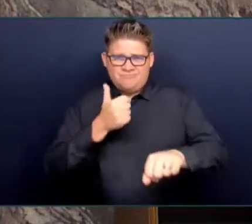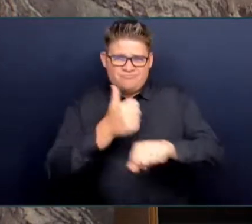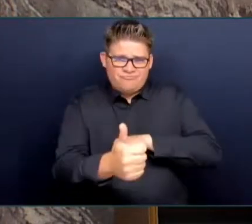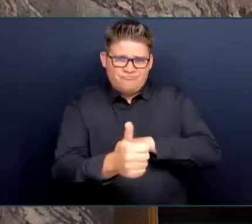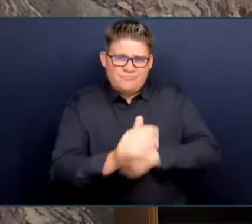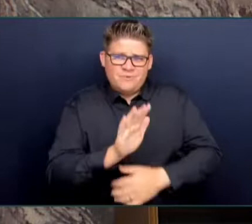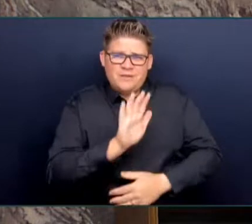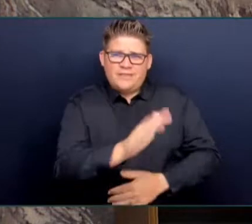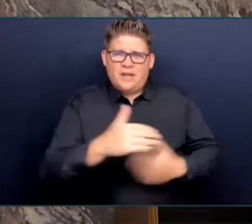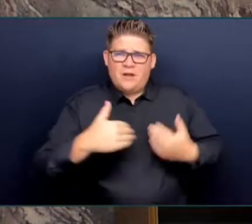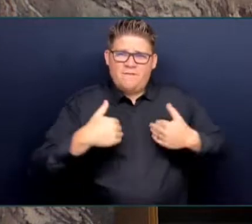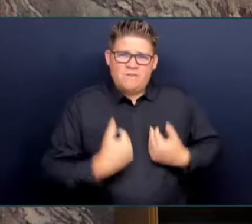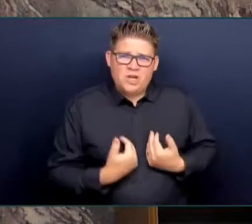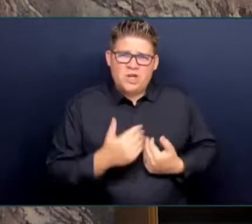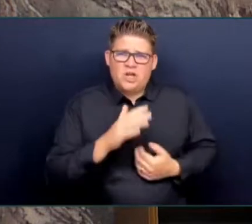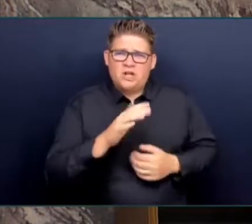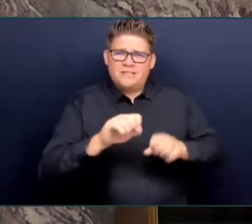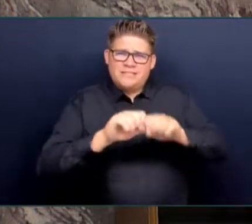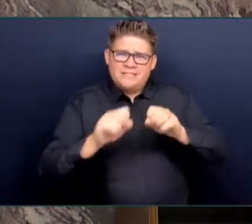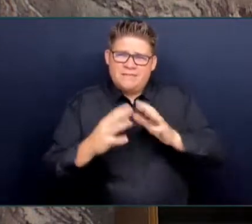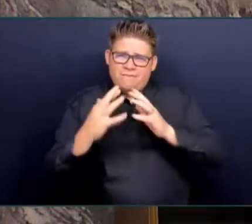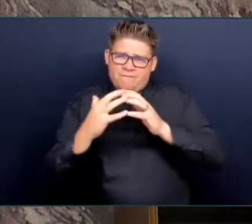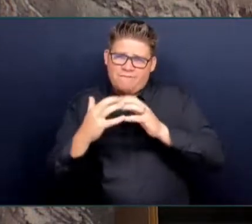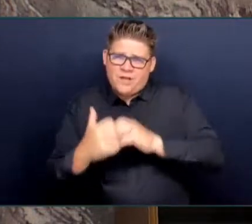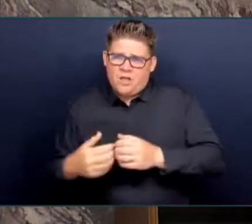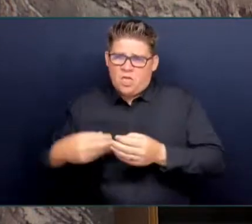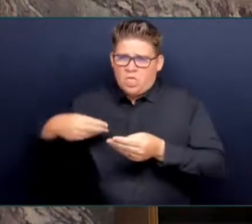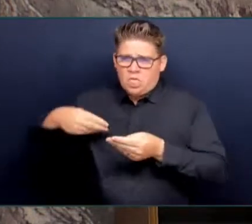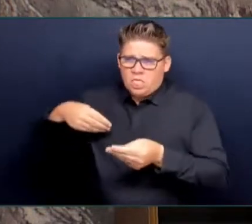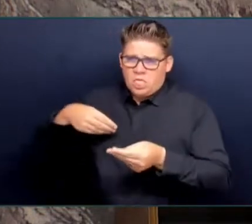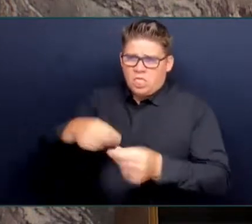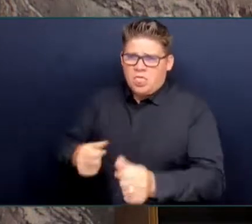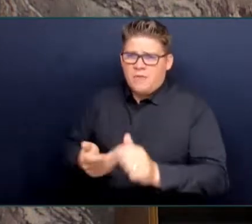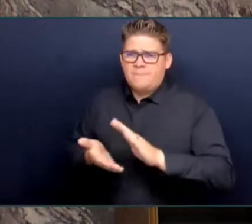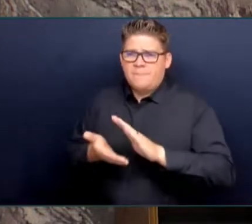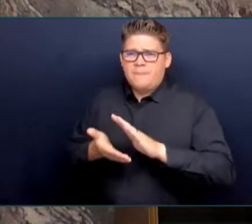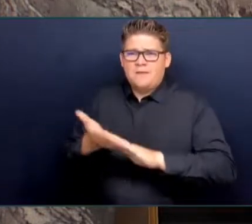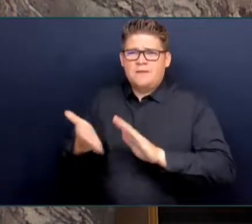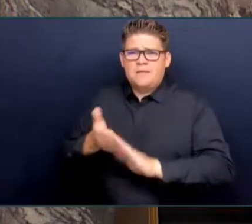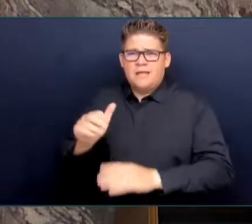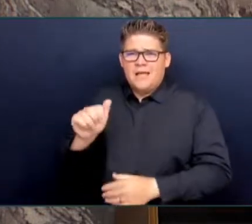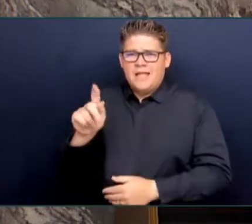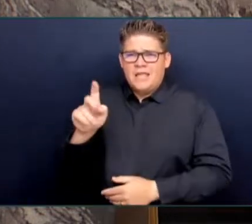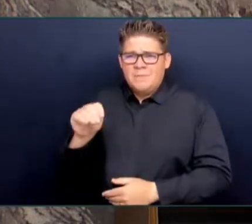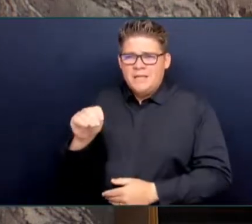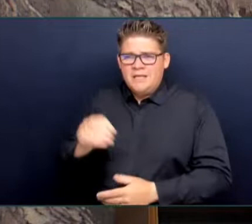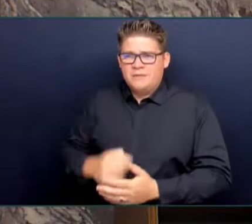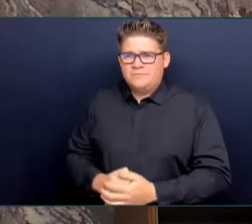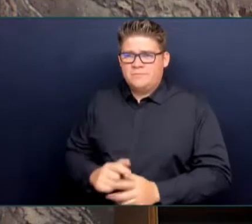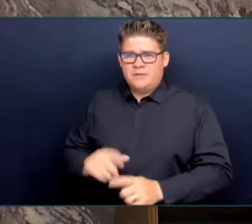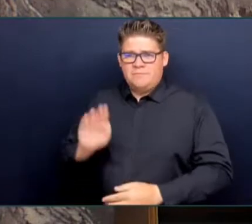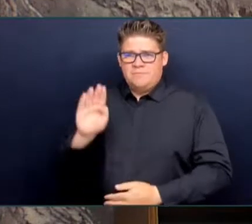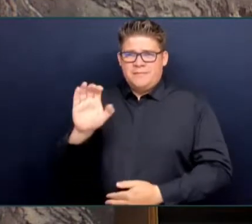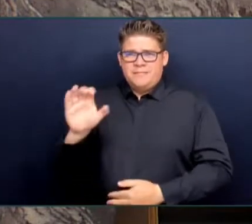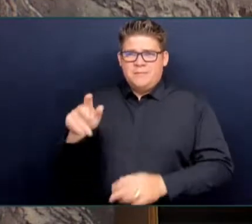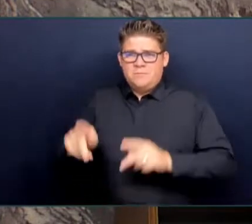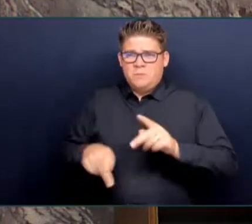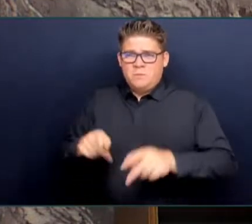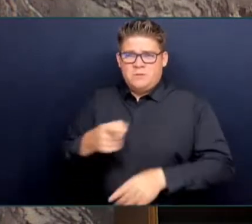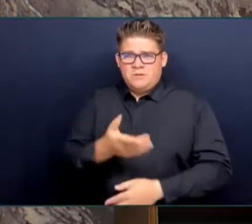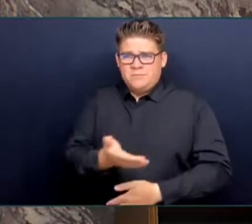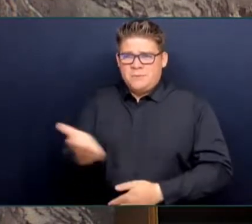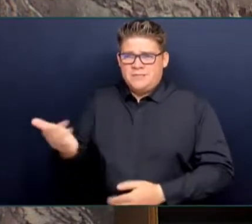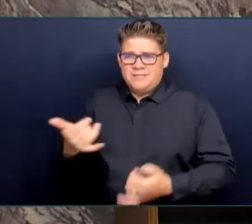administration, while British Columbians face increasingly dire results when it comes to healthcare delivery. In fact,